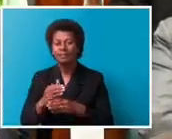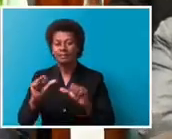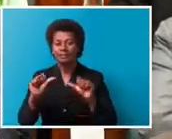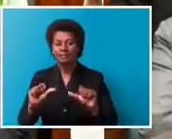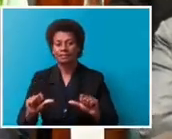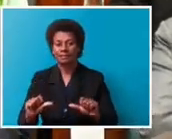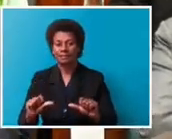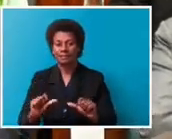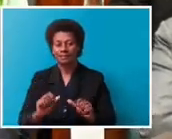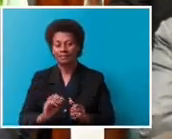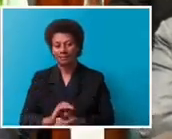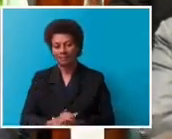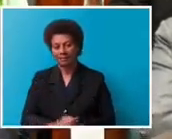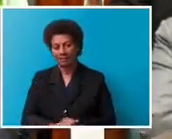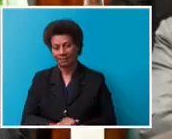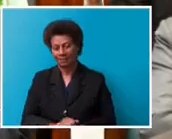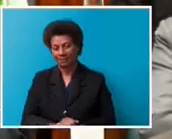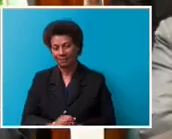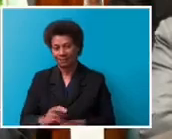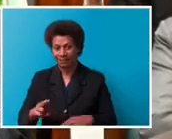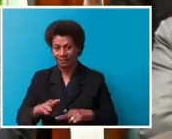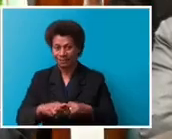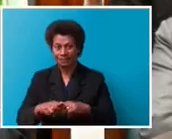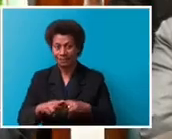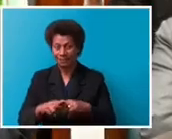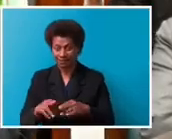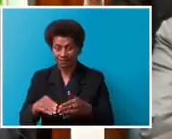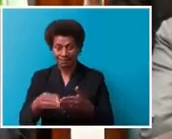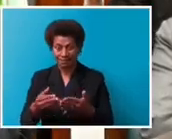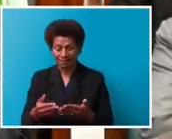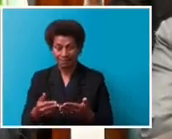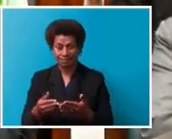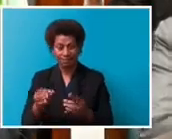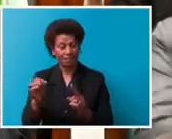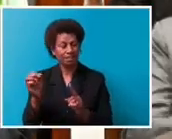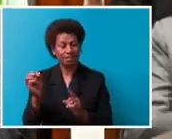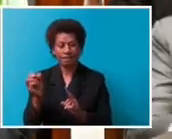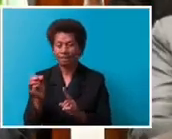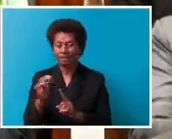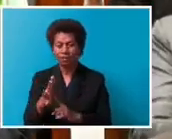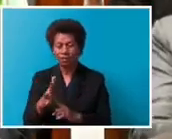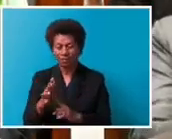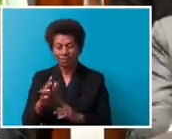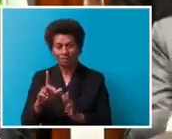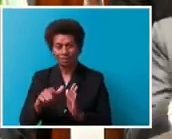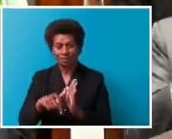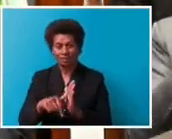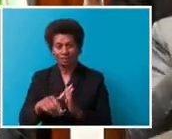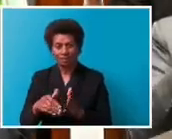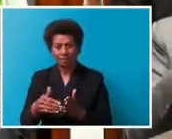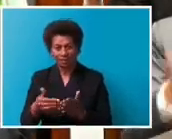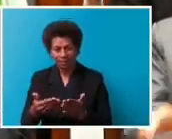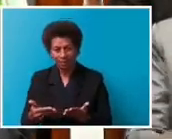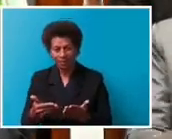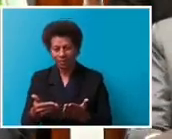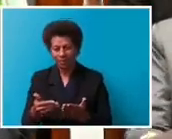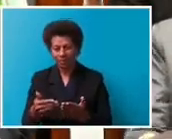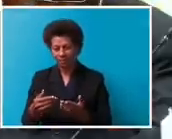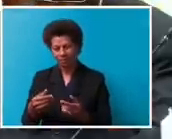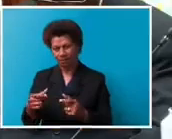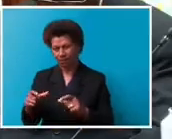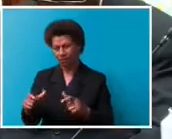Mr. Speaker, Fiji stands at a pivotal moment in its history, one defined not just by the challenges we